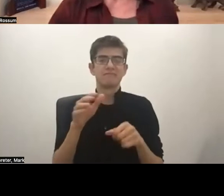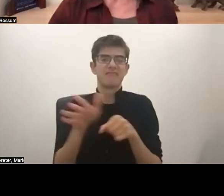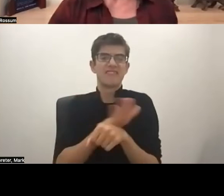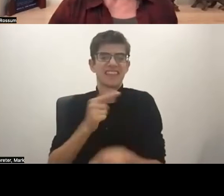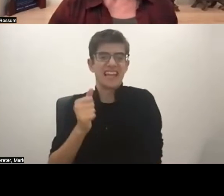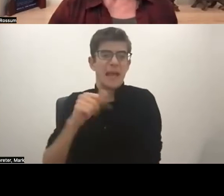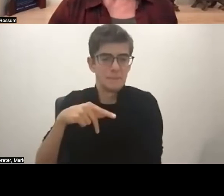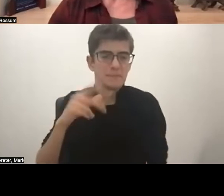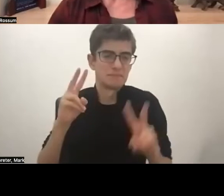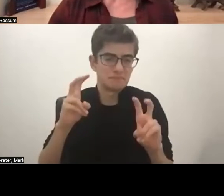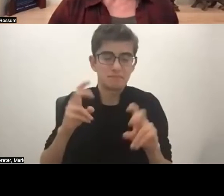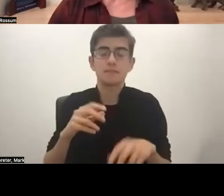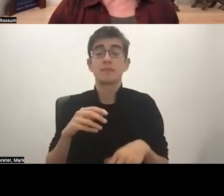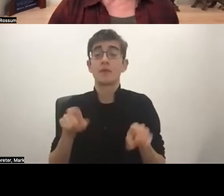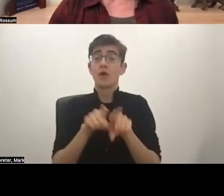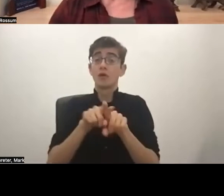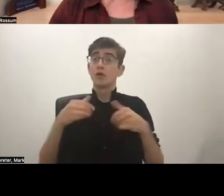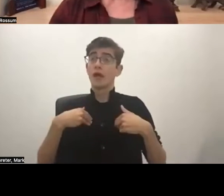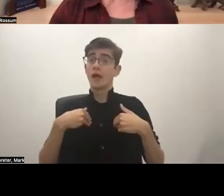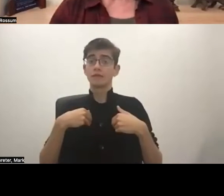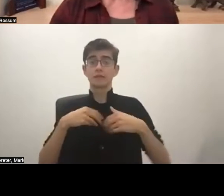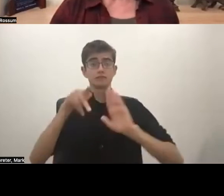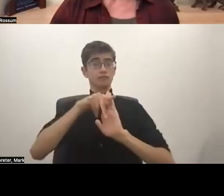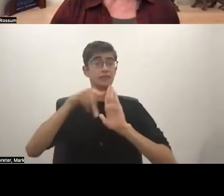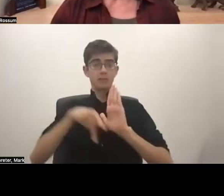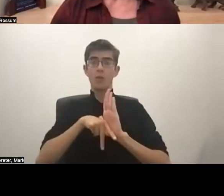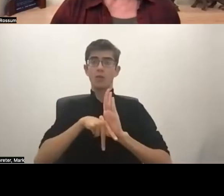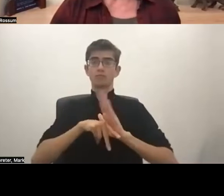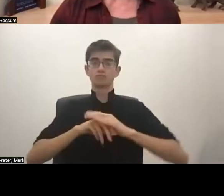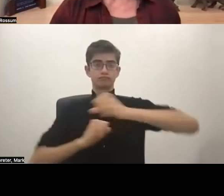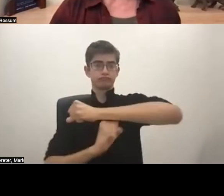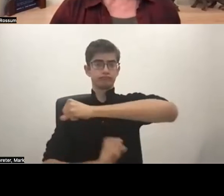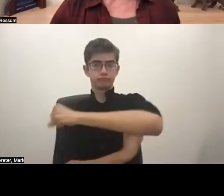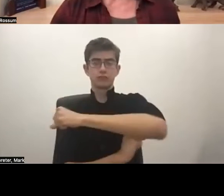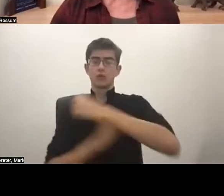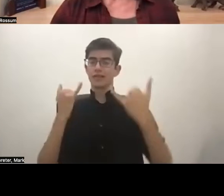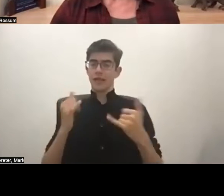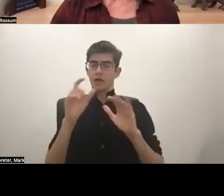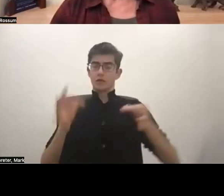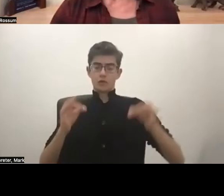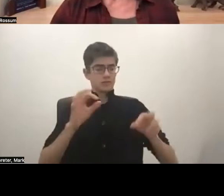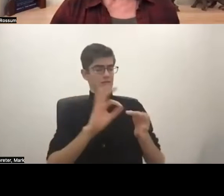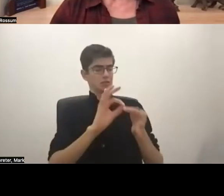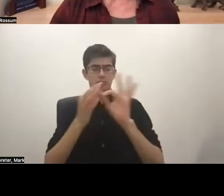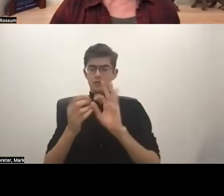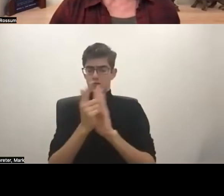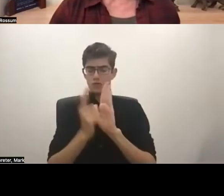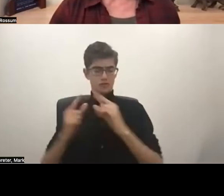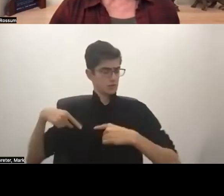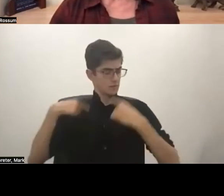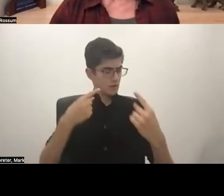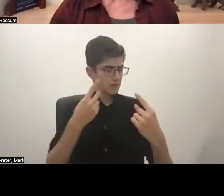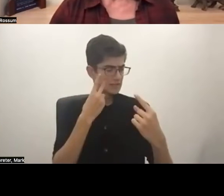as a background principle to help courts as they interpret existing statutes and to push the court's